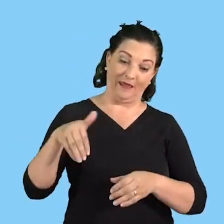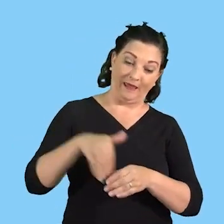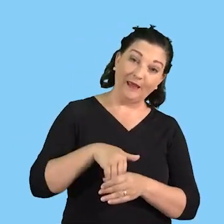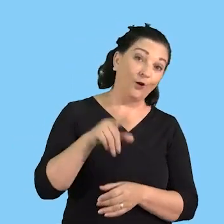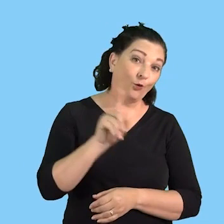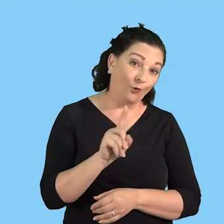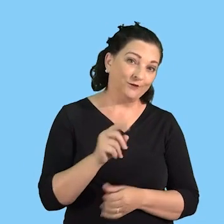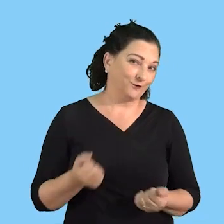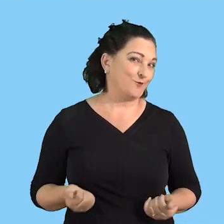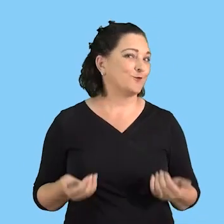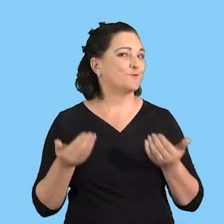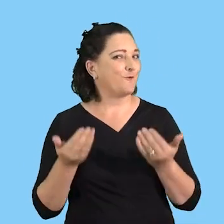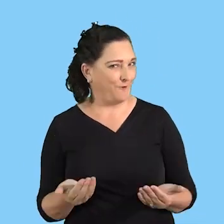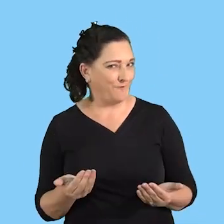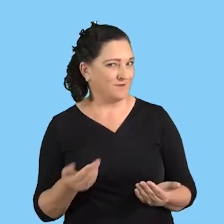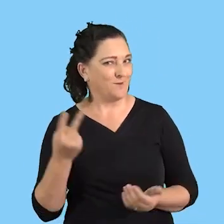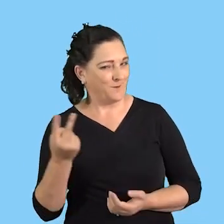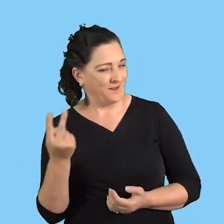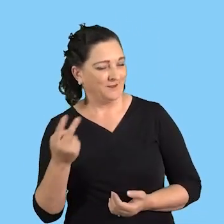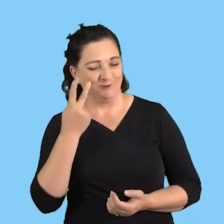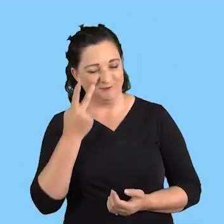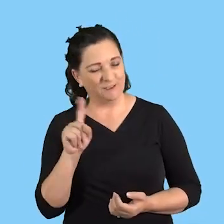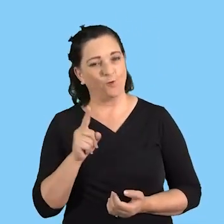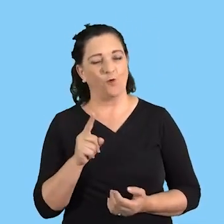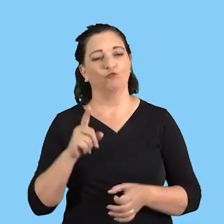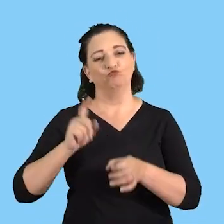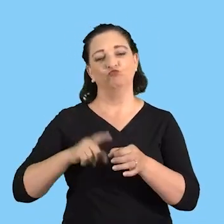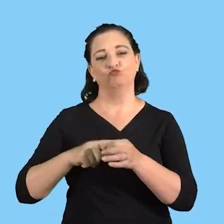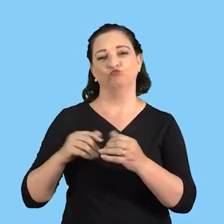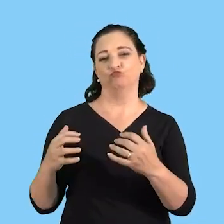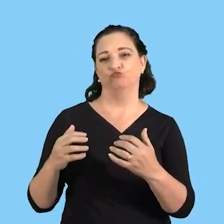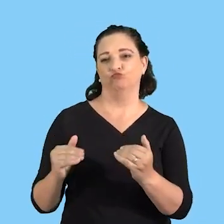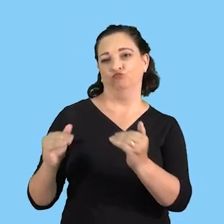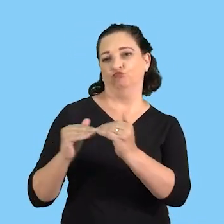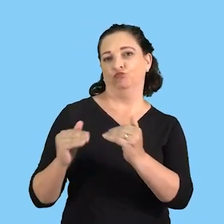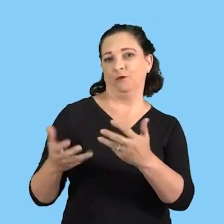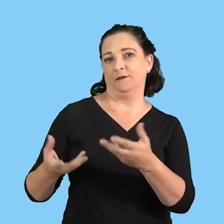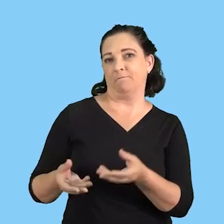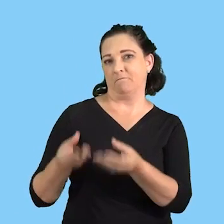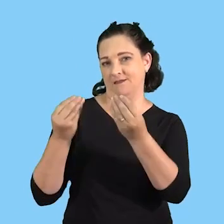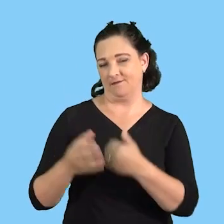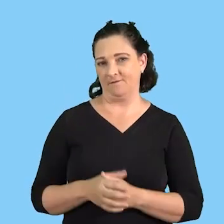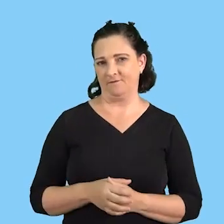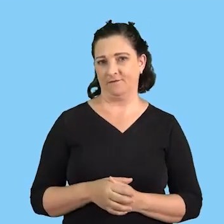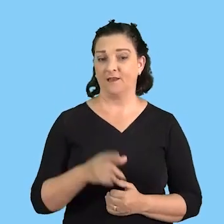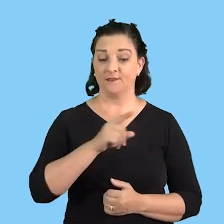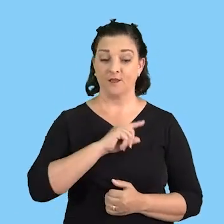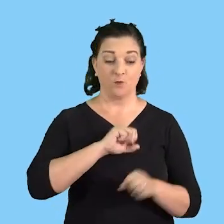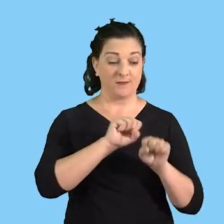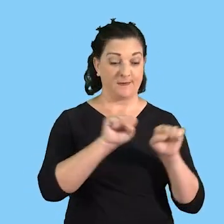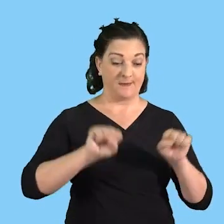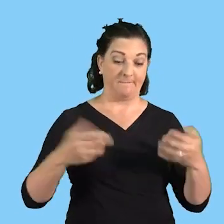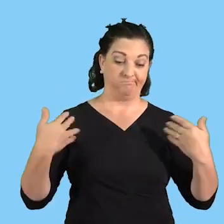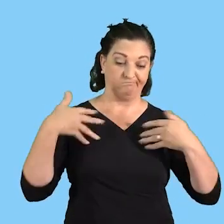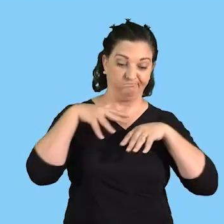see if it has met the required standard. So when they are saying that it's an integrated system, it means